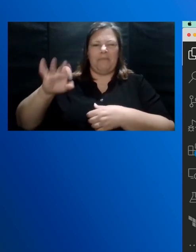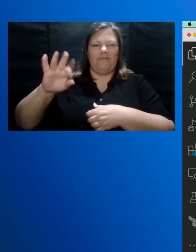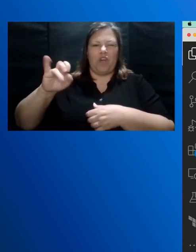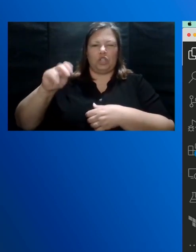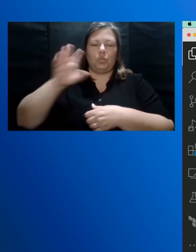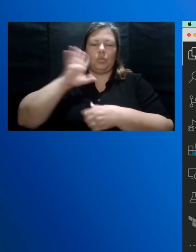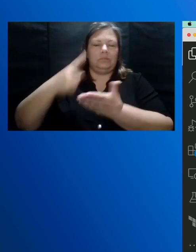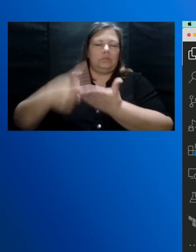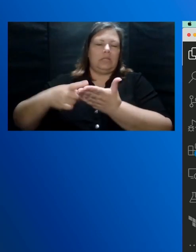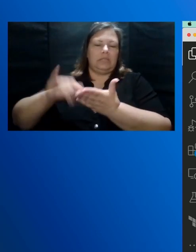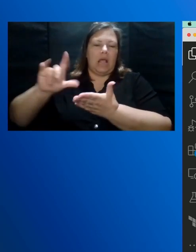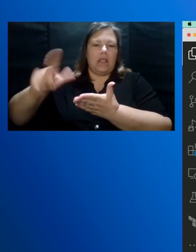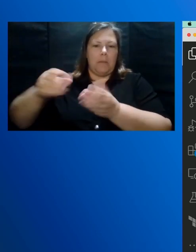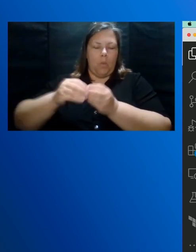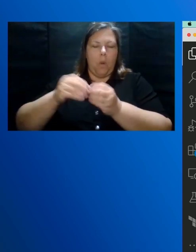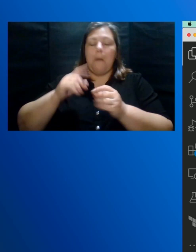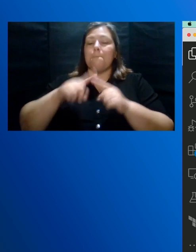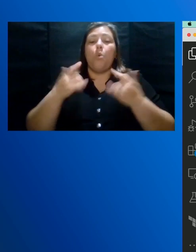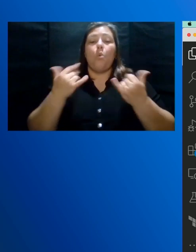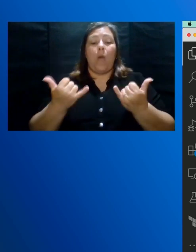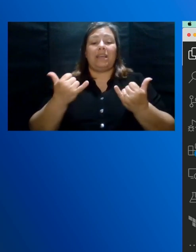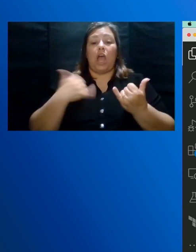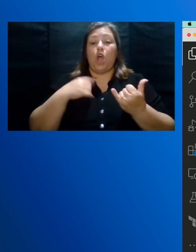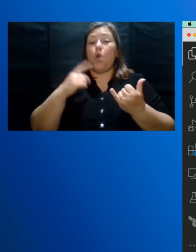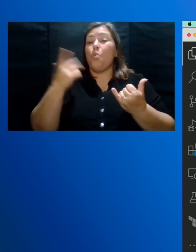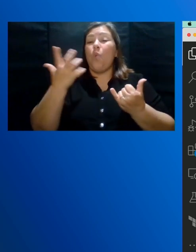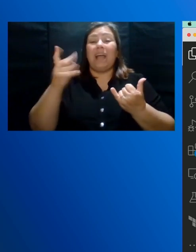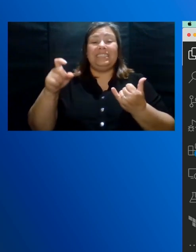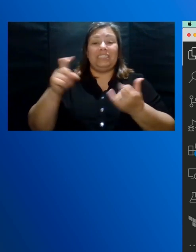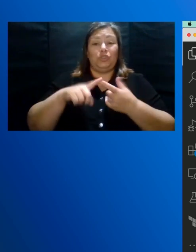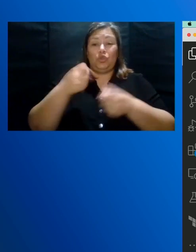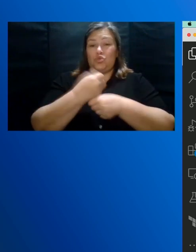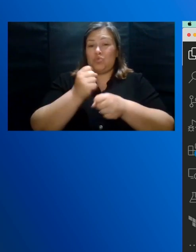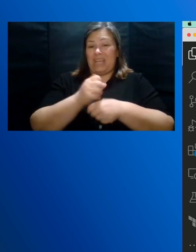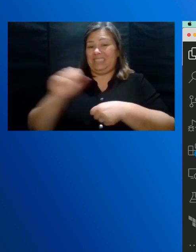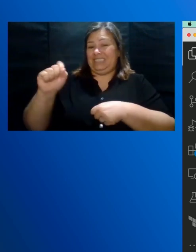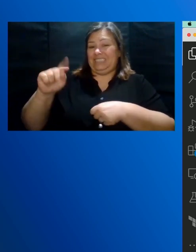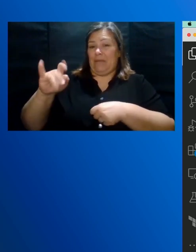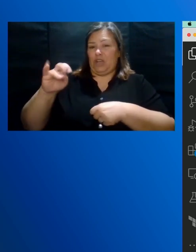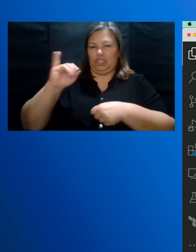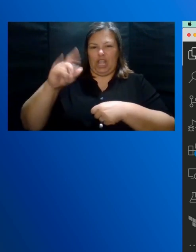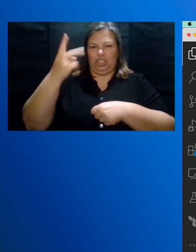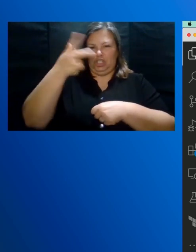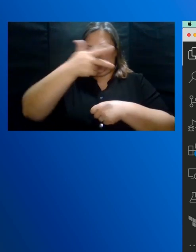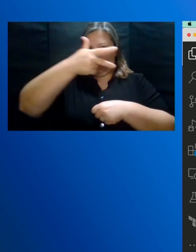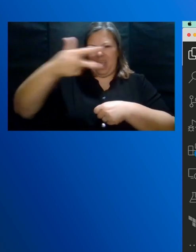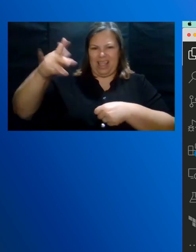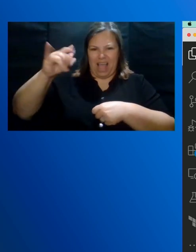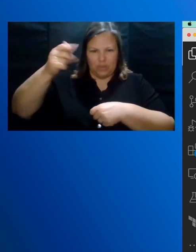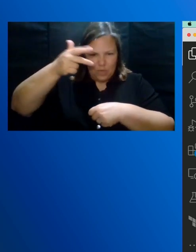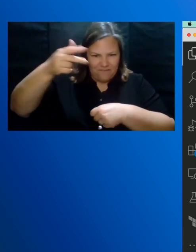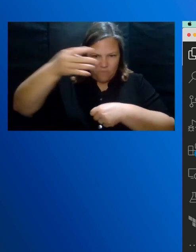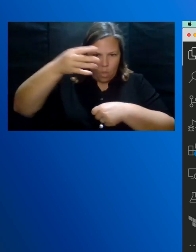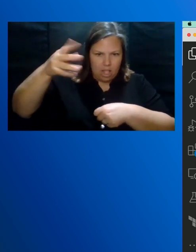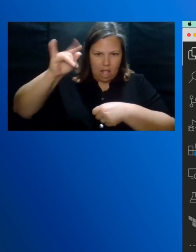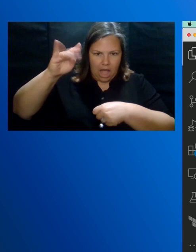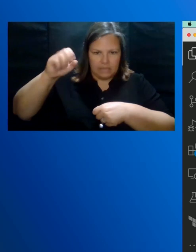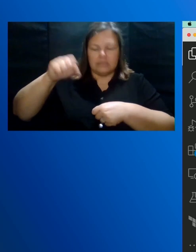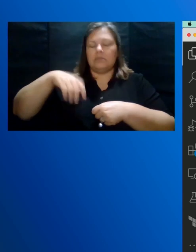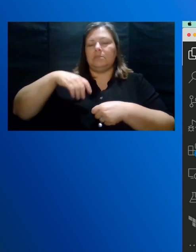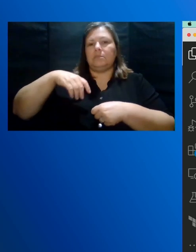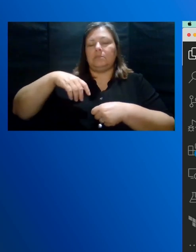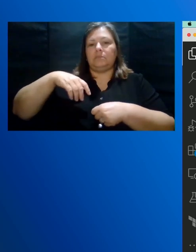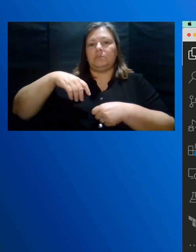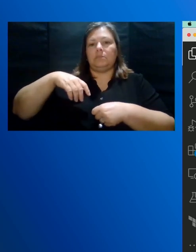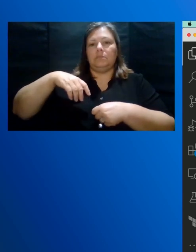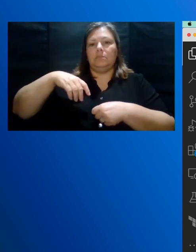more. All I really need to create the step function is this, just these lines here. The one right above it too. This I'm also